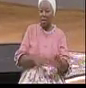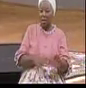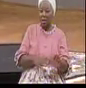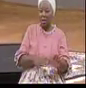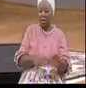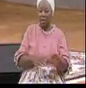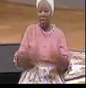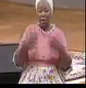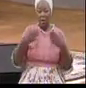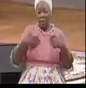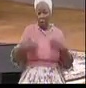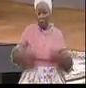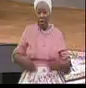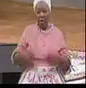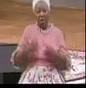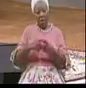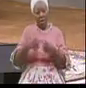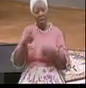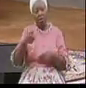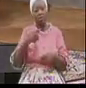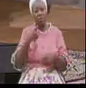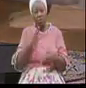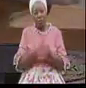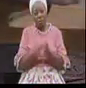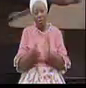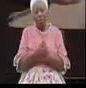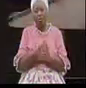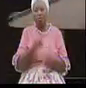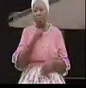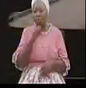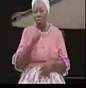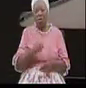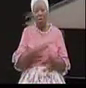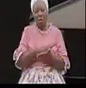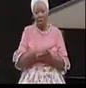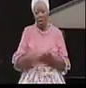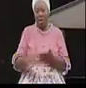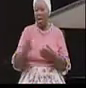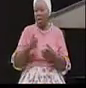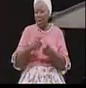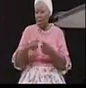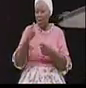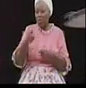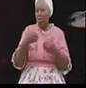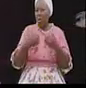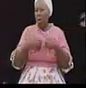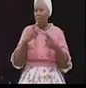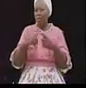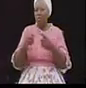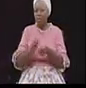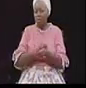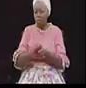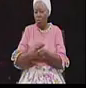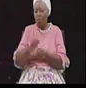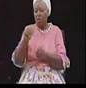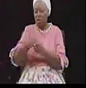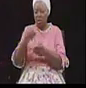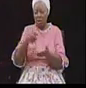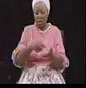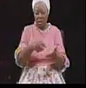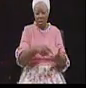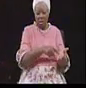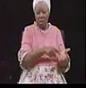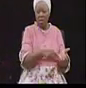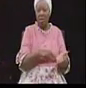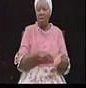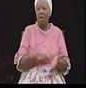carcass, you become unclean. And you have to wash in this and wash in